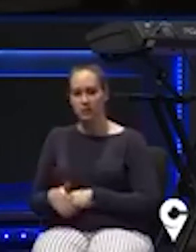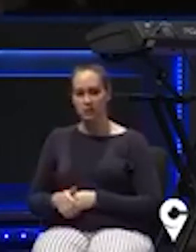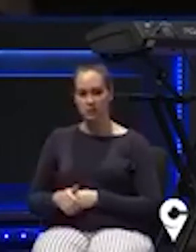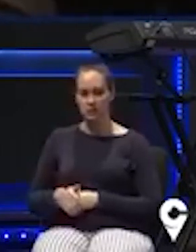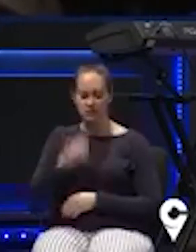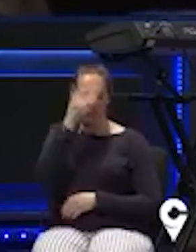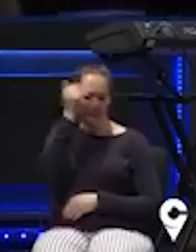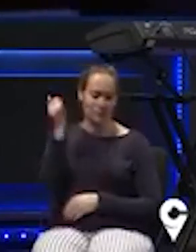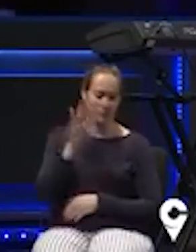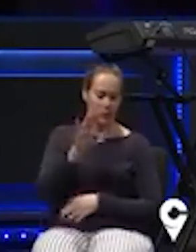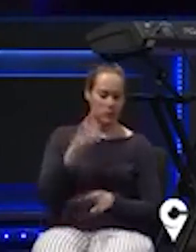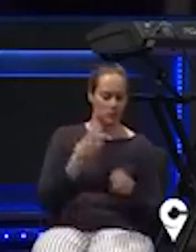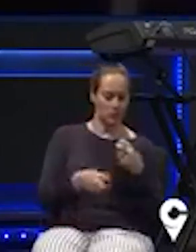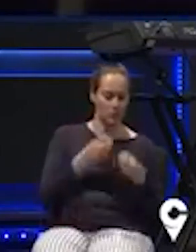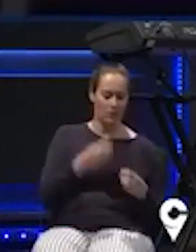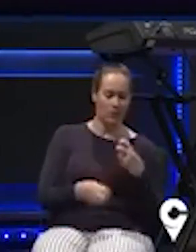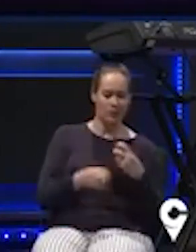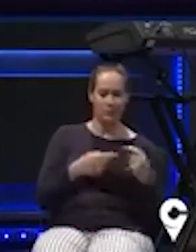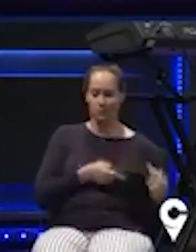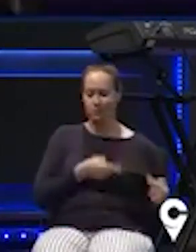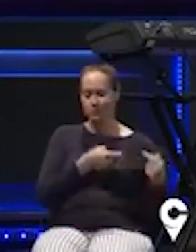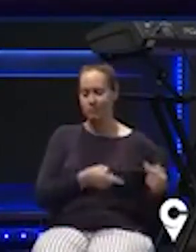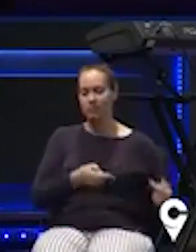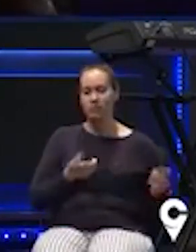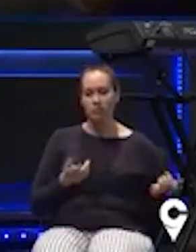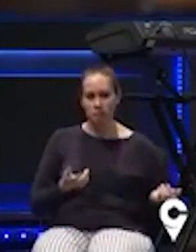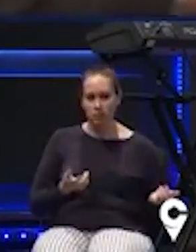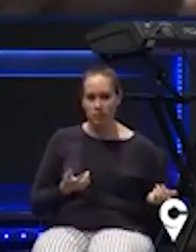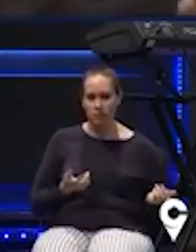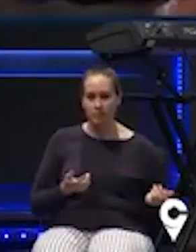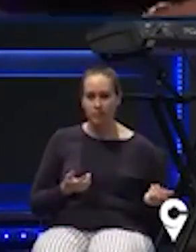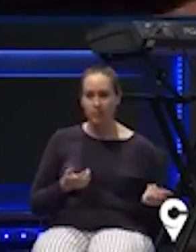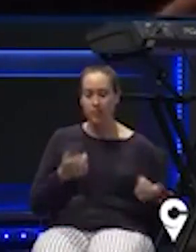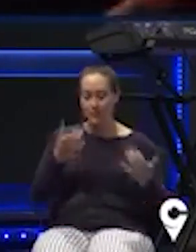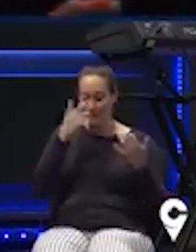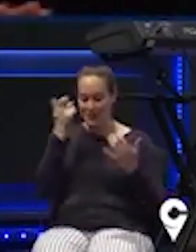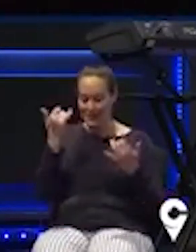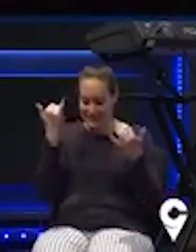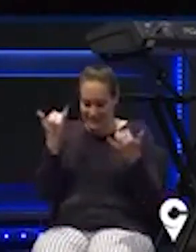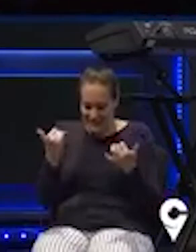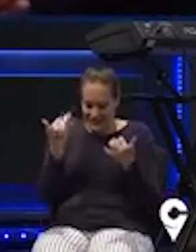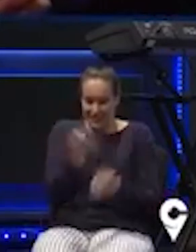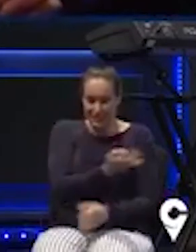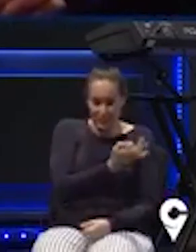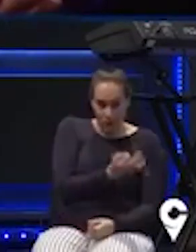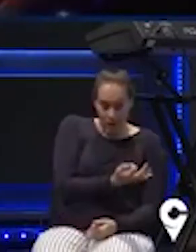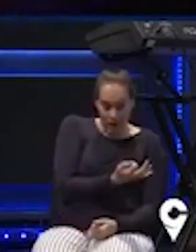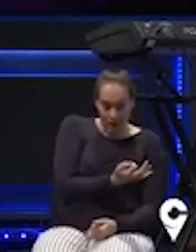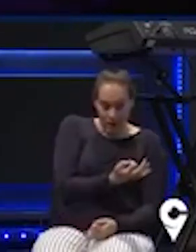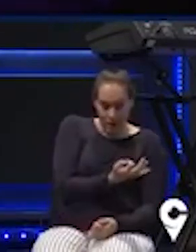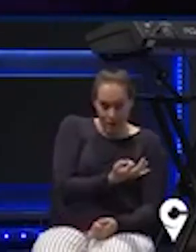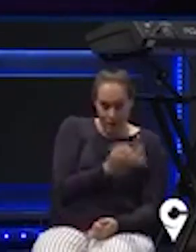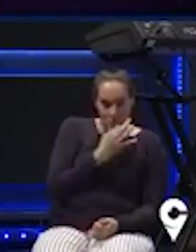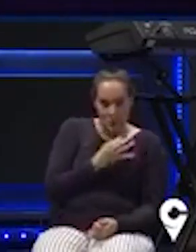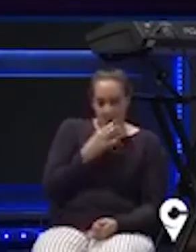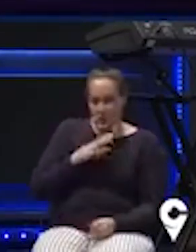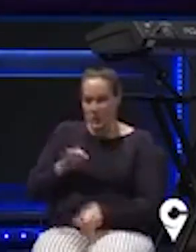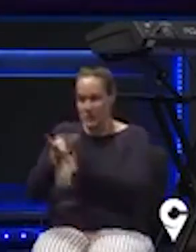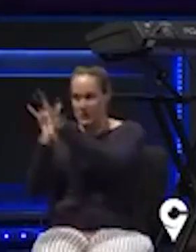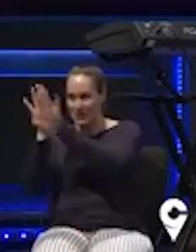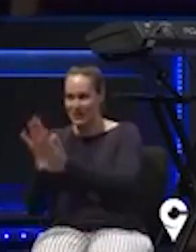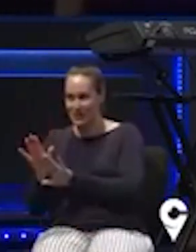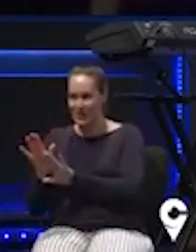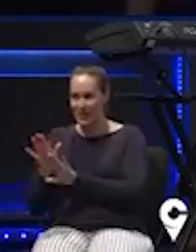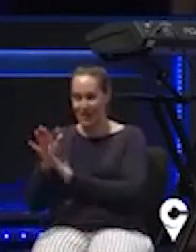Forget about your trial. Why can I say that? Because it's Friday and Sunday's coming. So find one